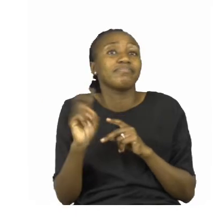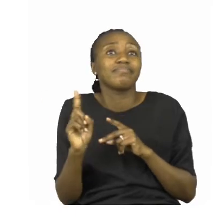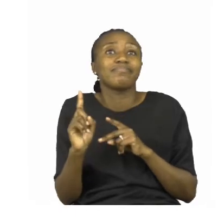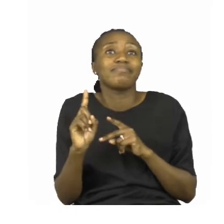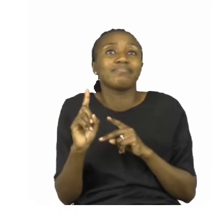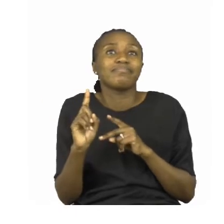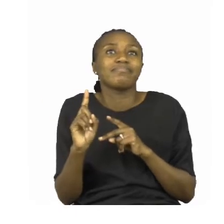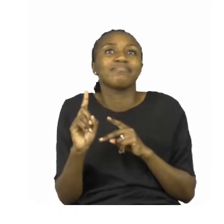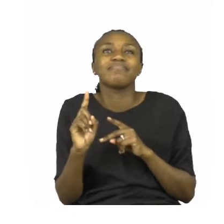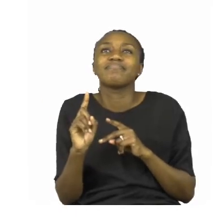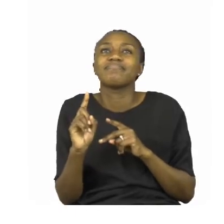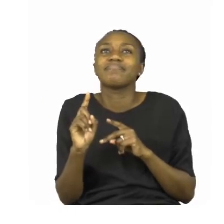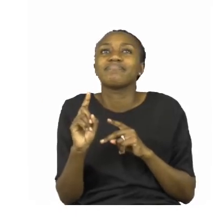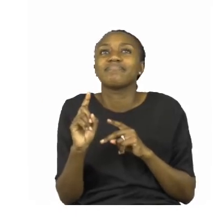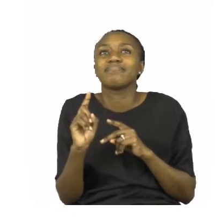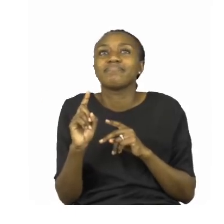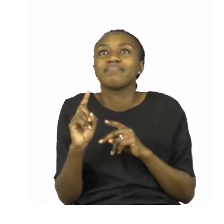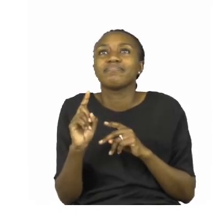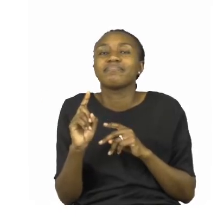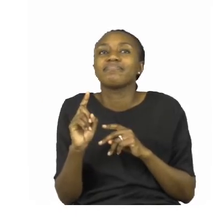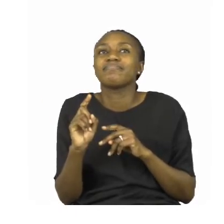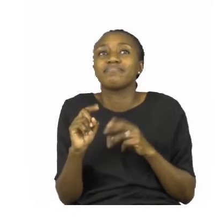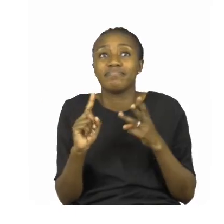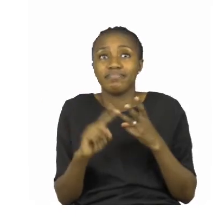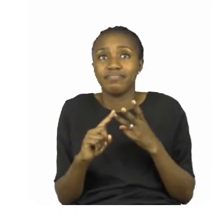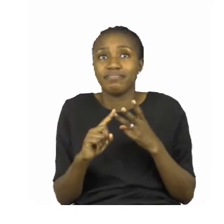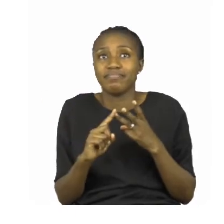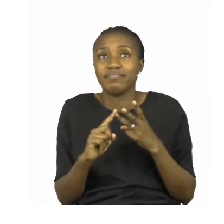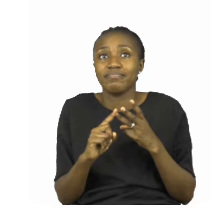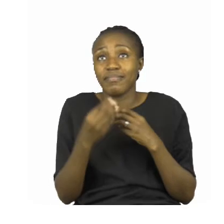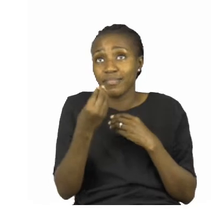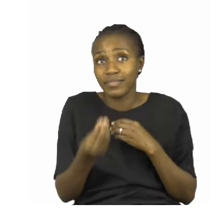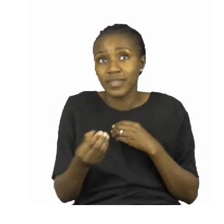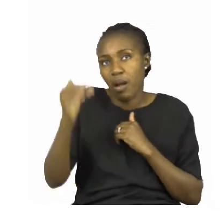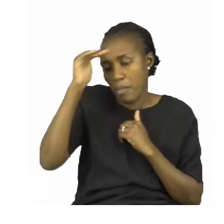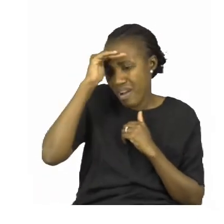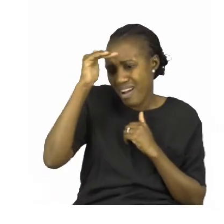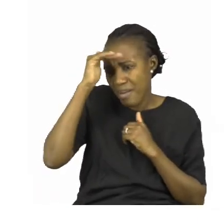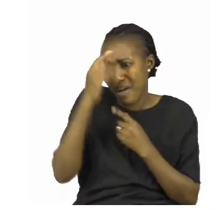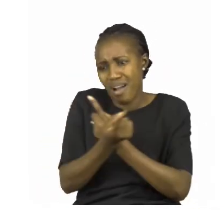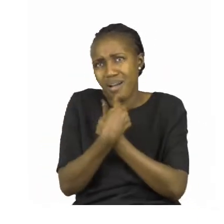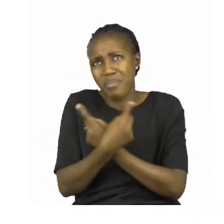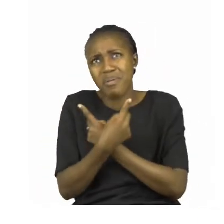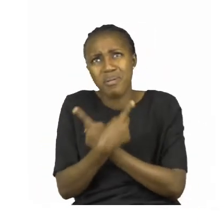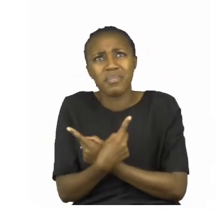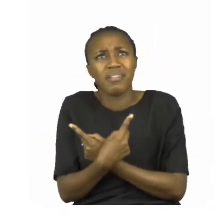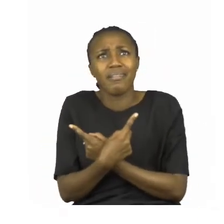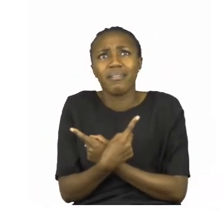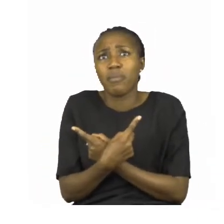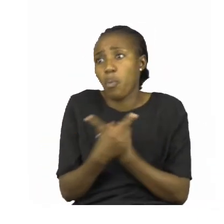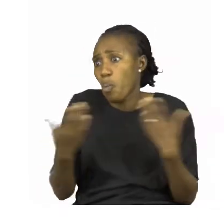is the story about? Number 3 says, where did the